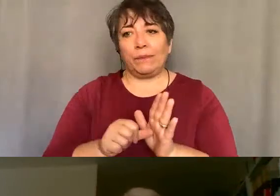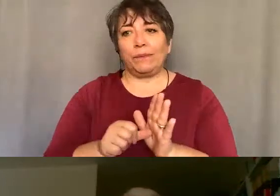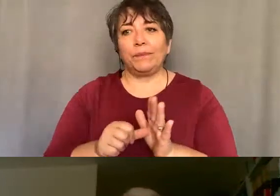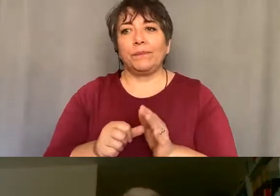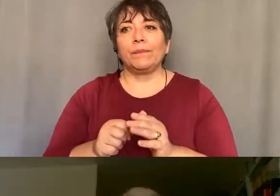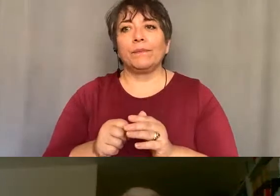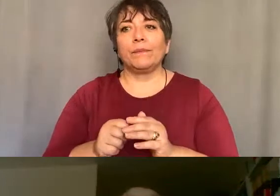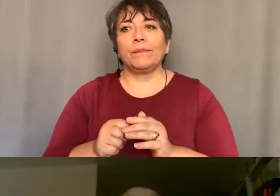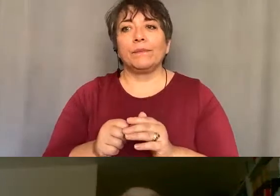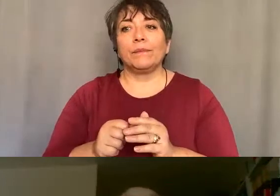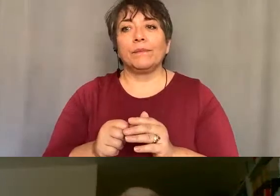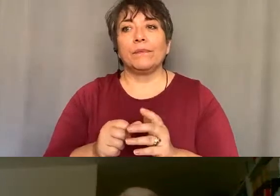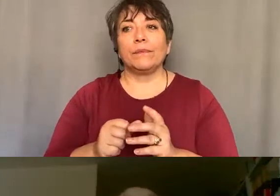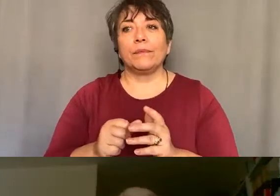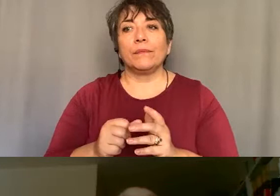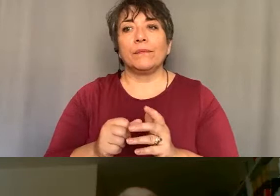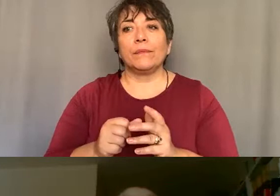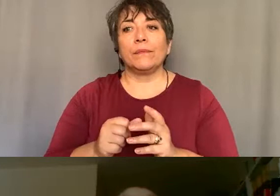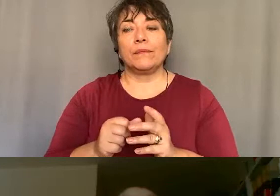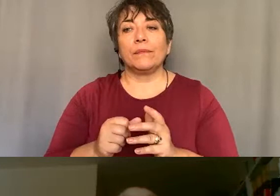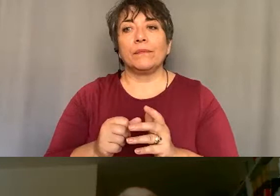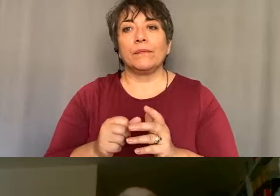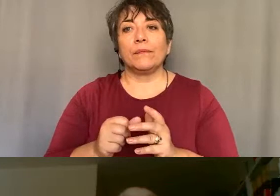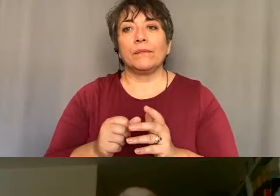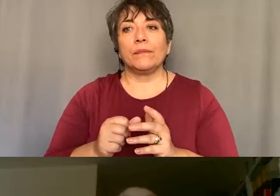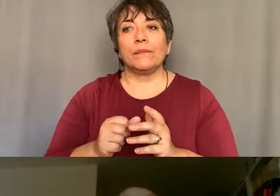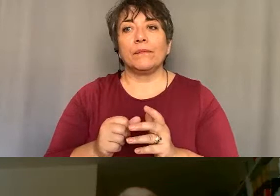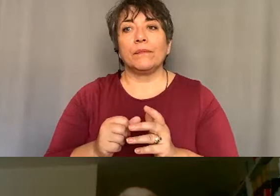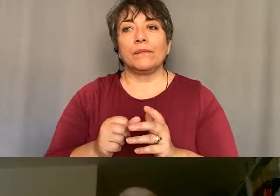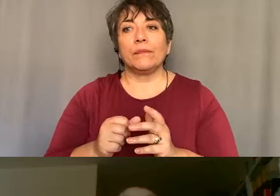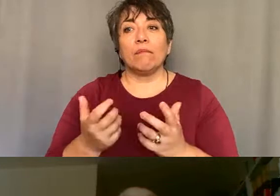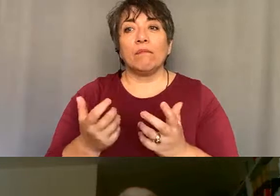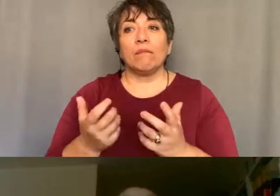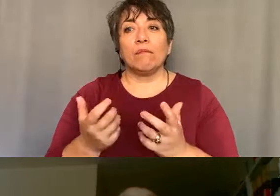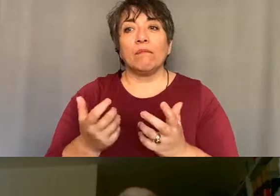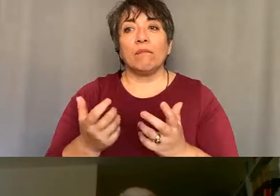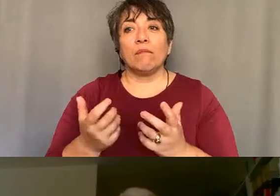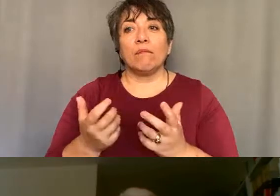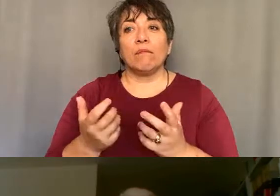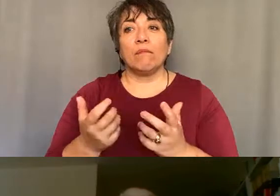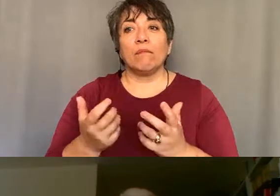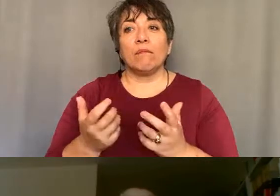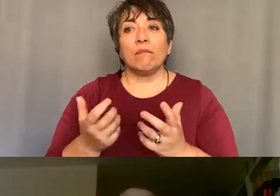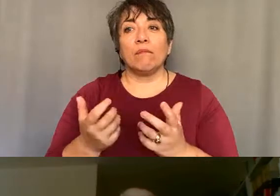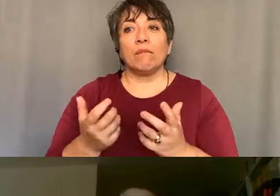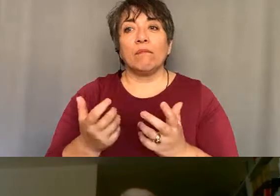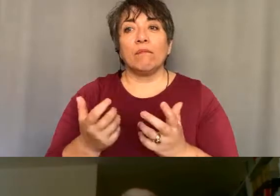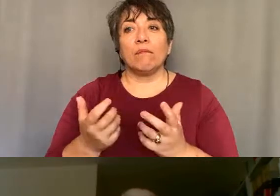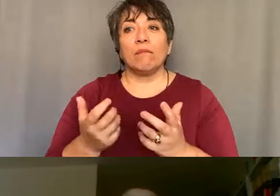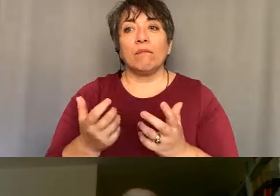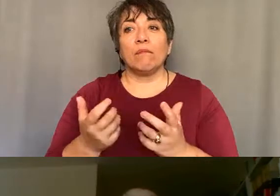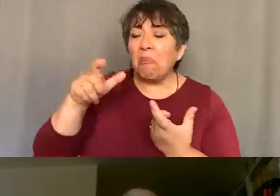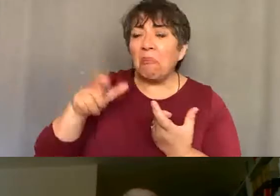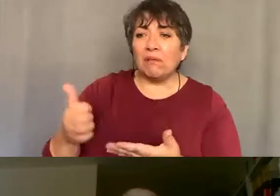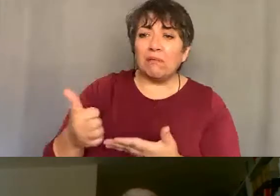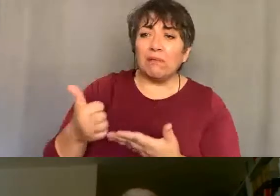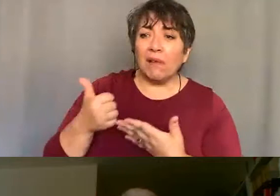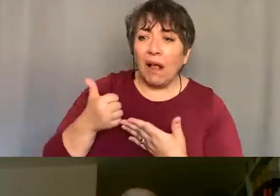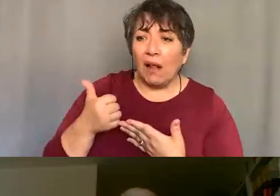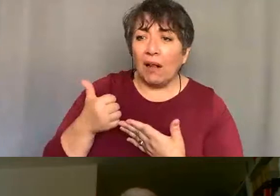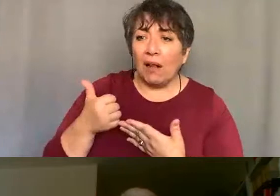The difficulty of finding someone to act on your behalf is not